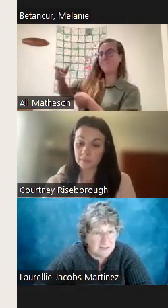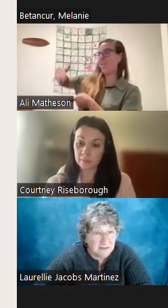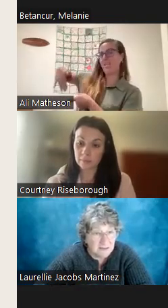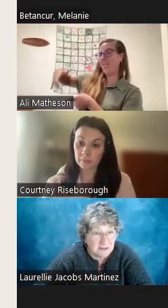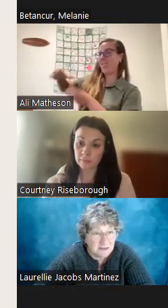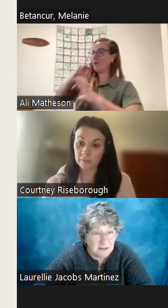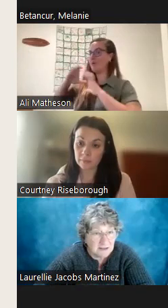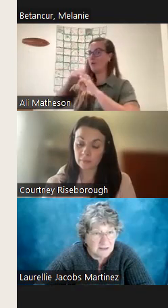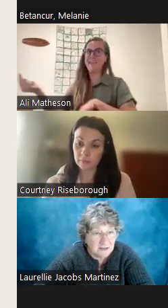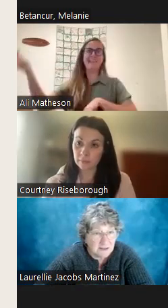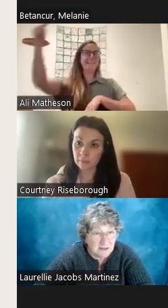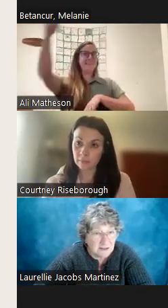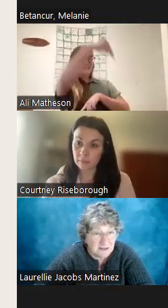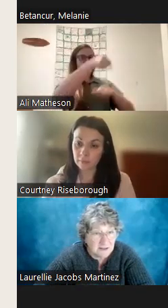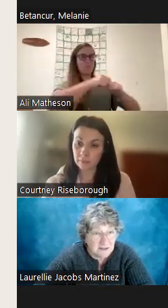and